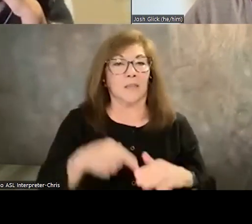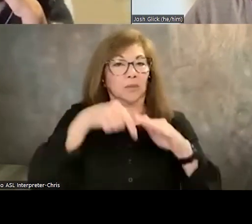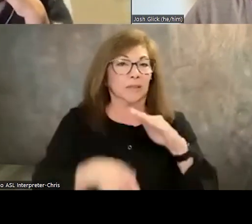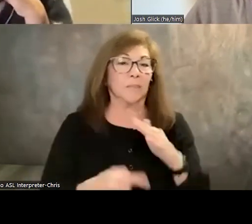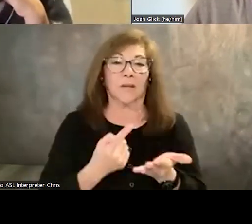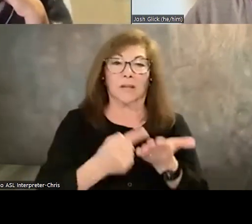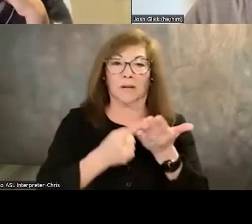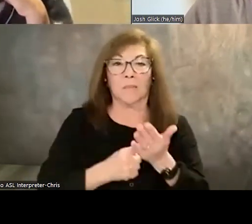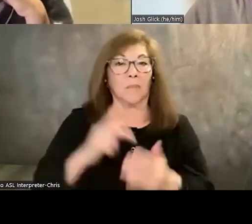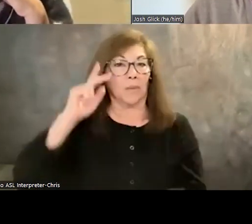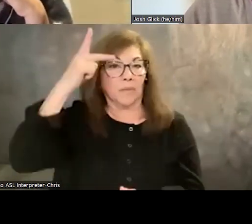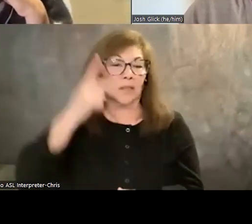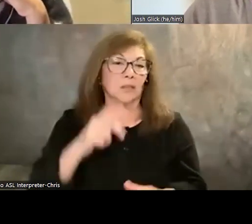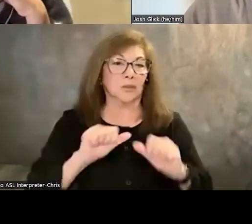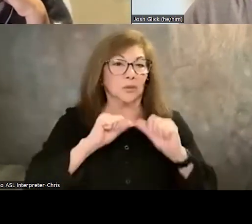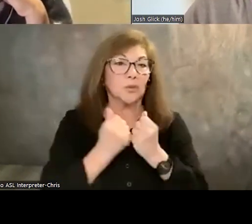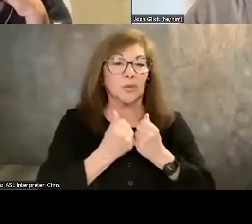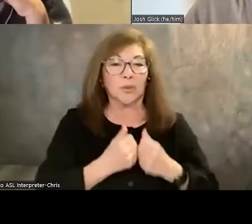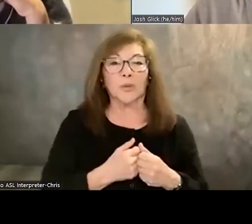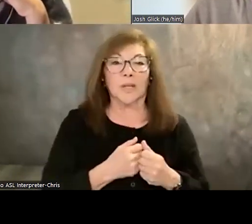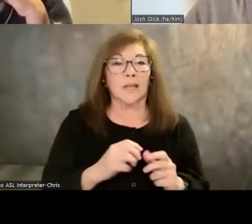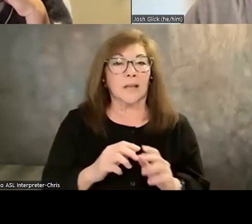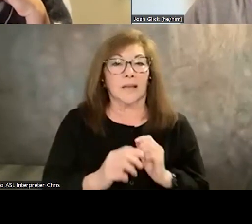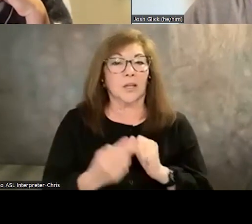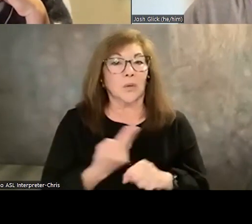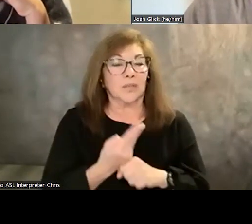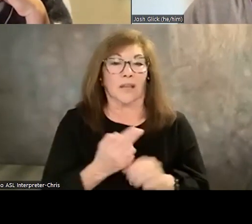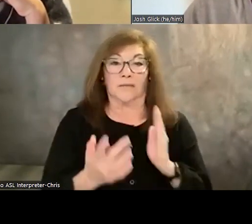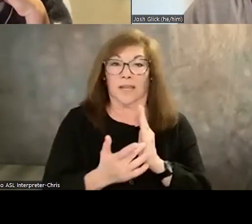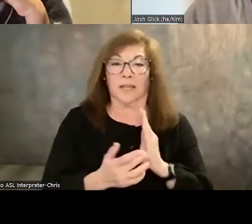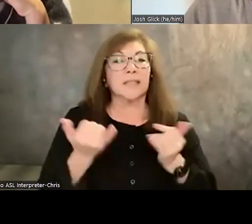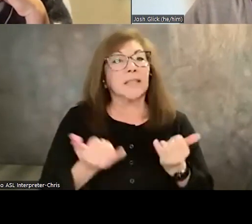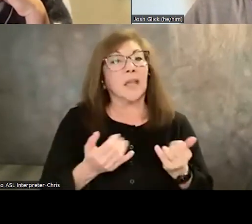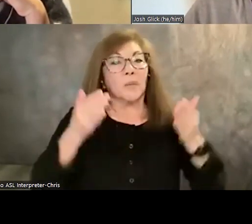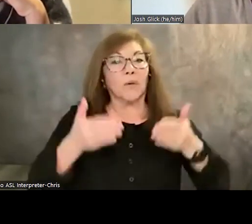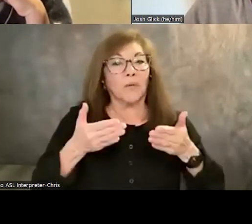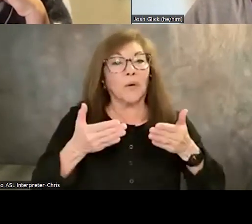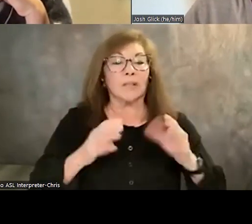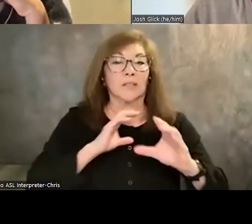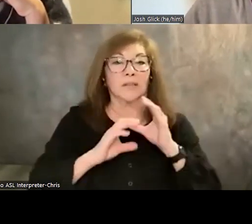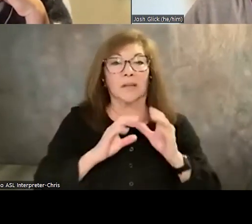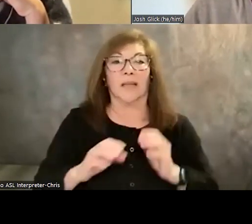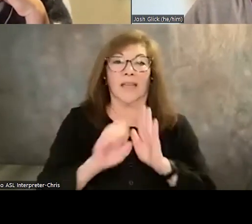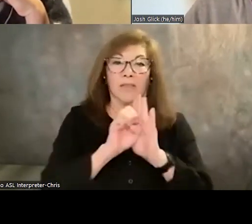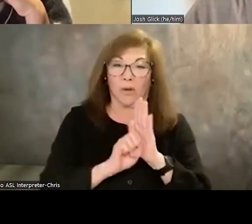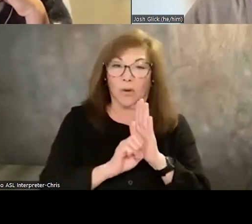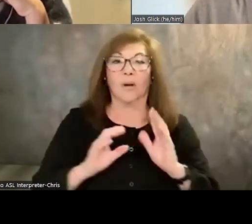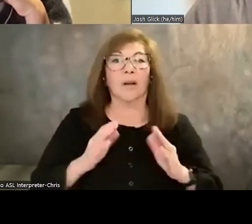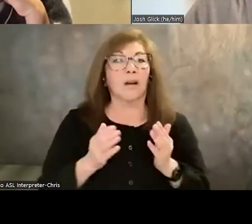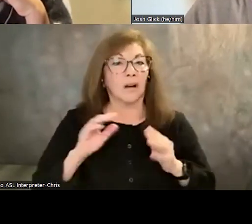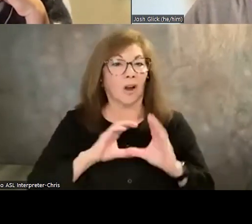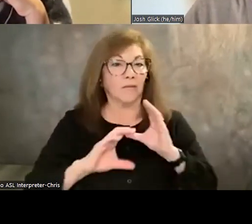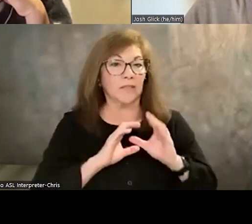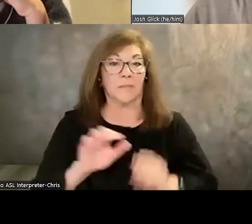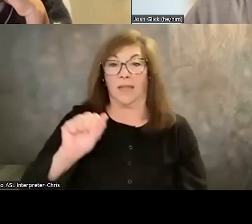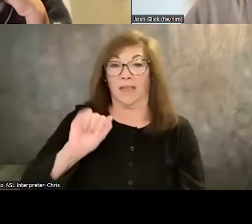social and political uses of emerging tech. And today, we'll have a more focused conversation on the ethical applications of AI and